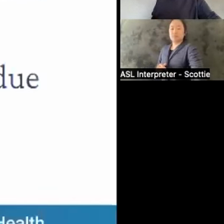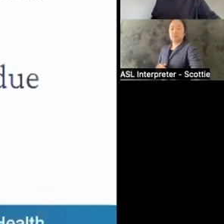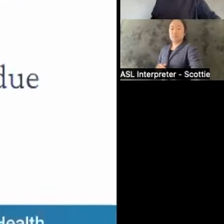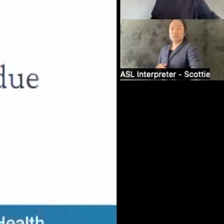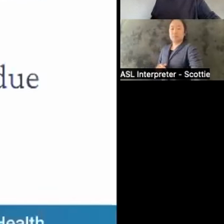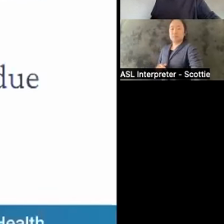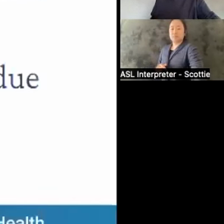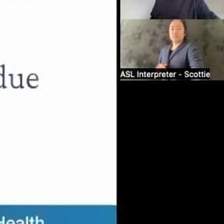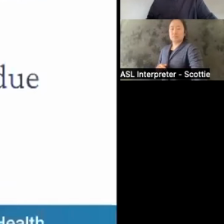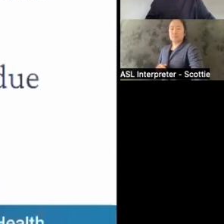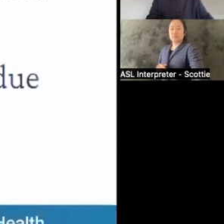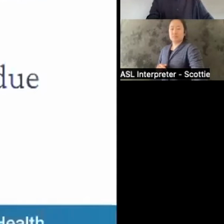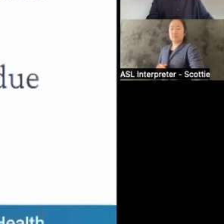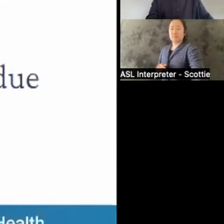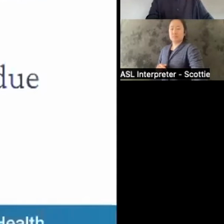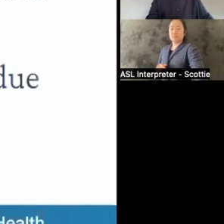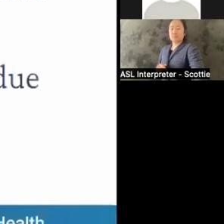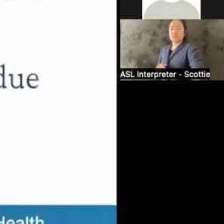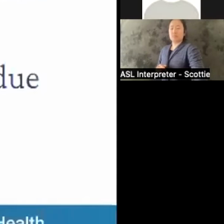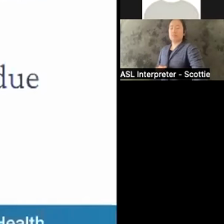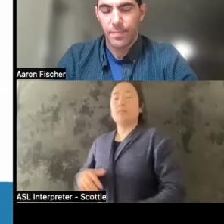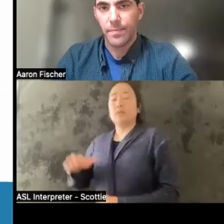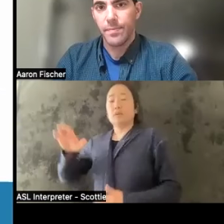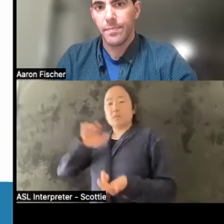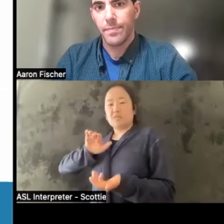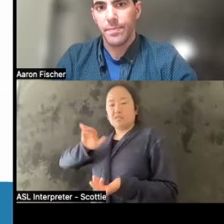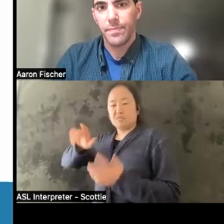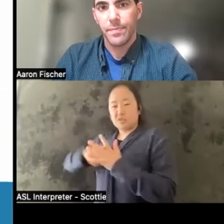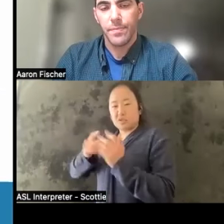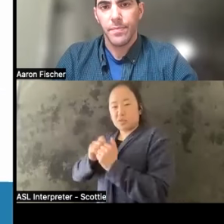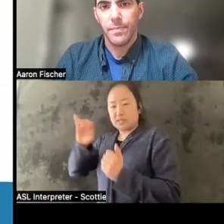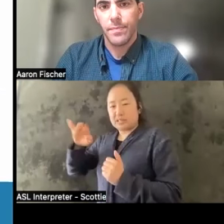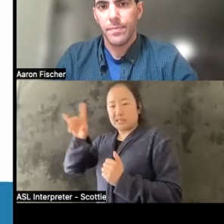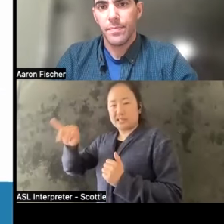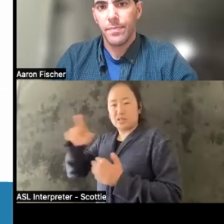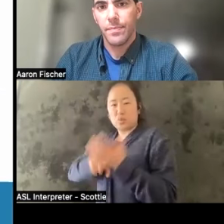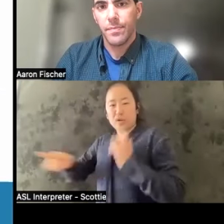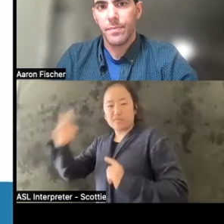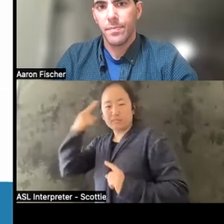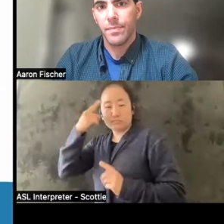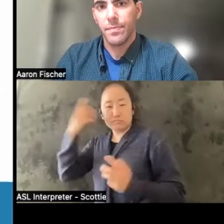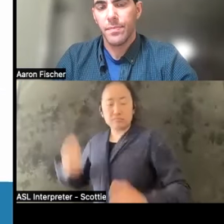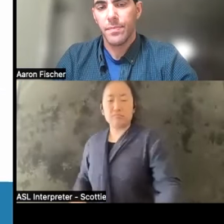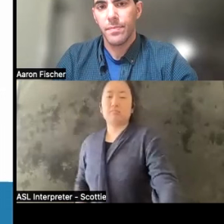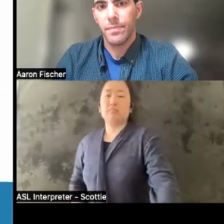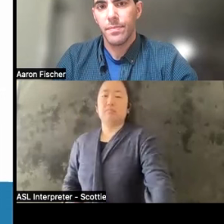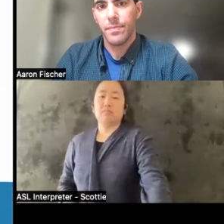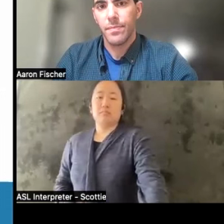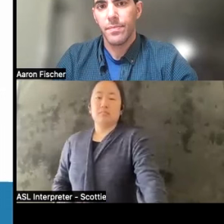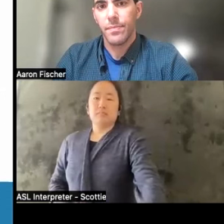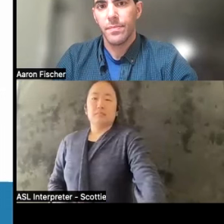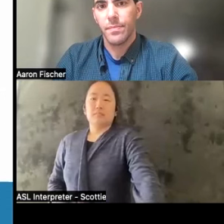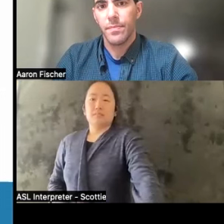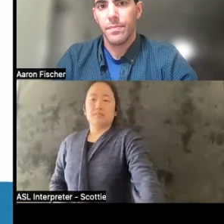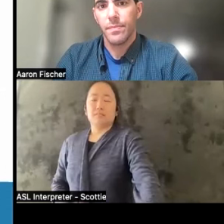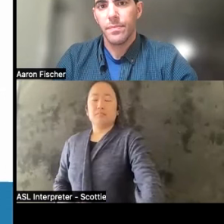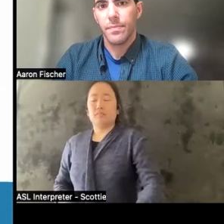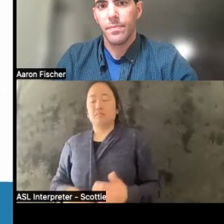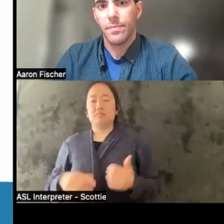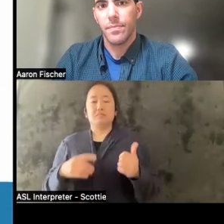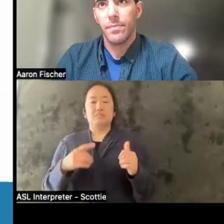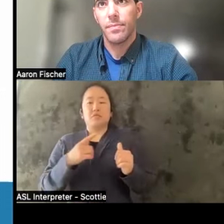Well, to answer your first question, I think the first thing the health center can do is to first